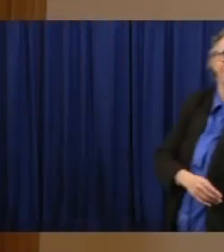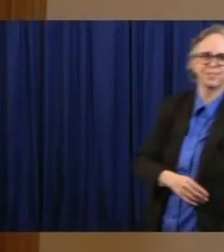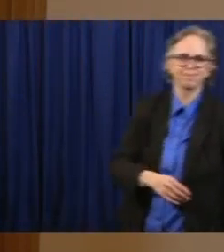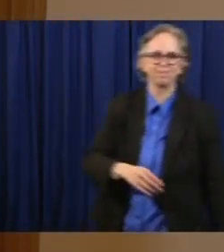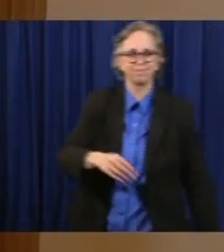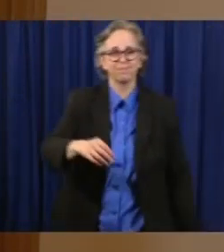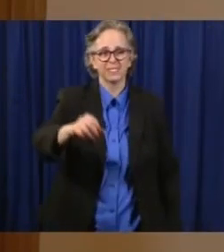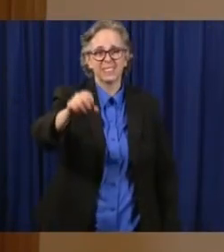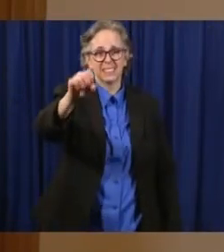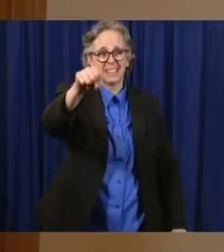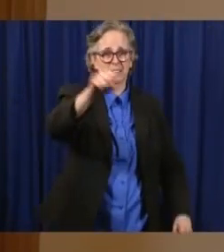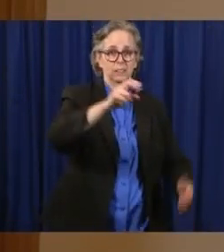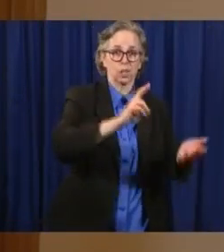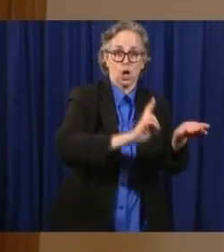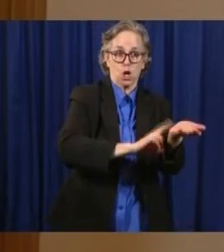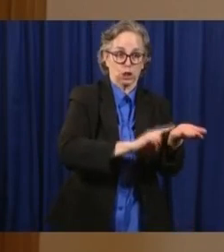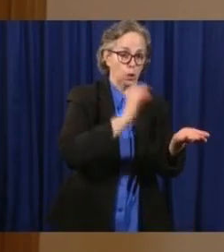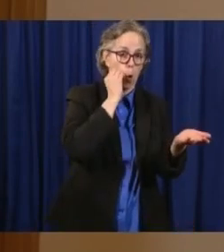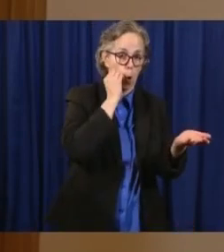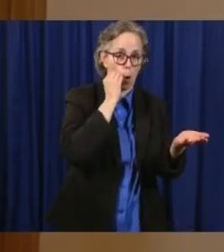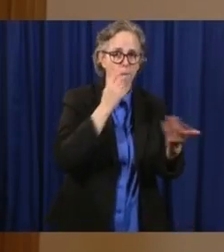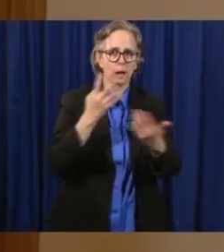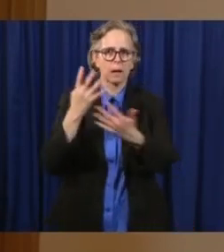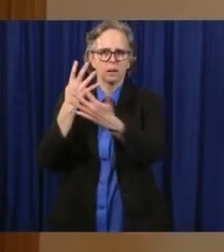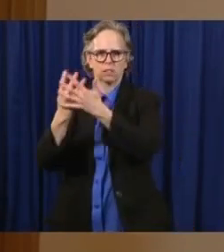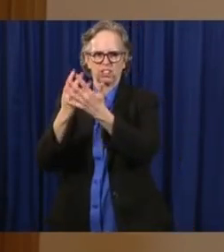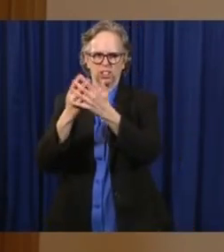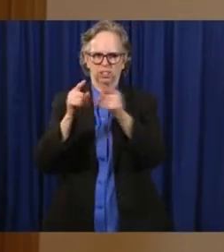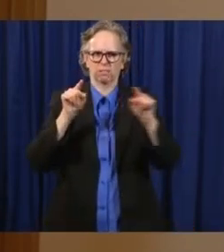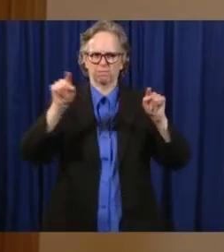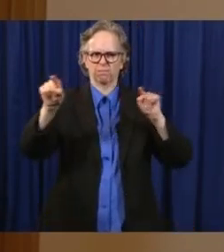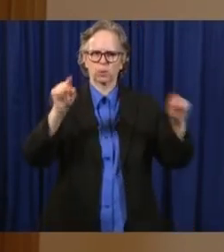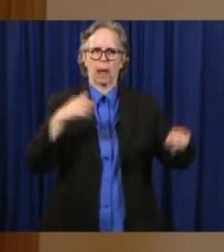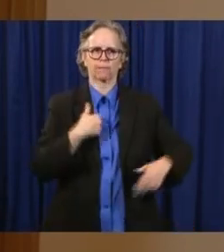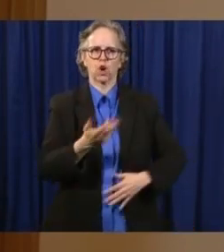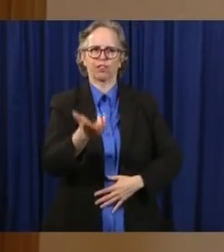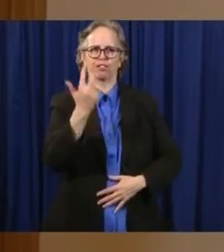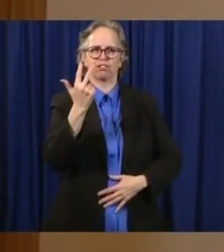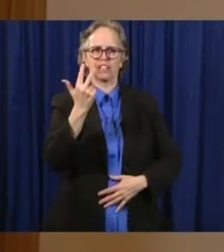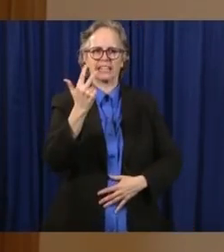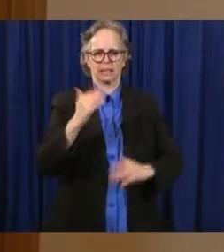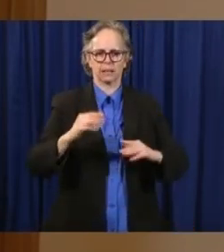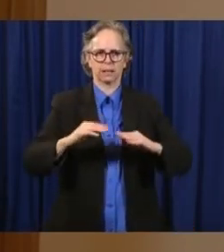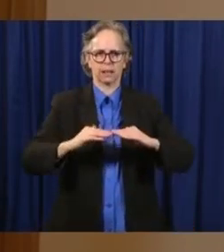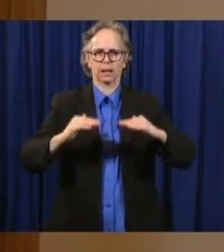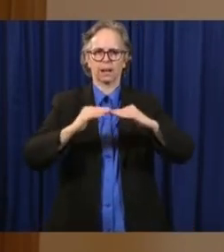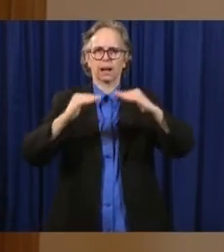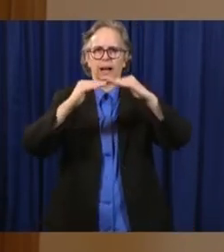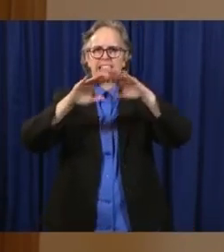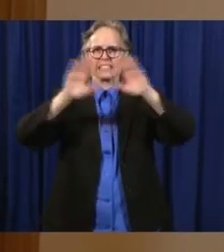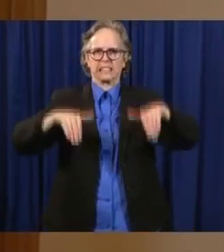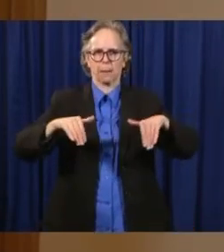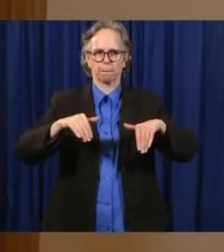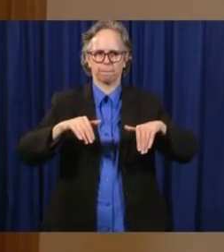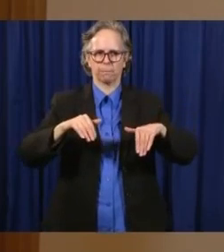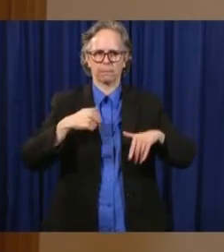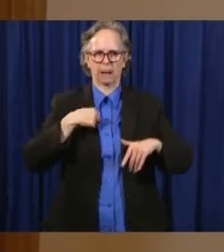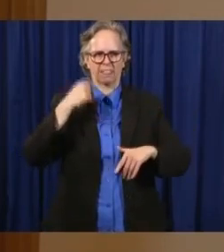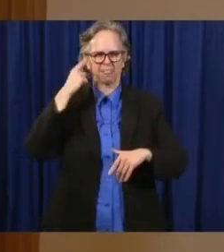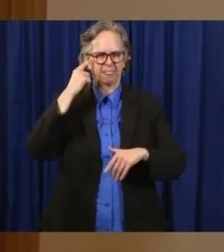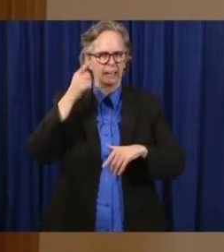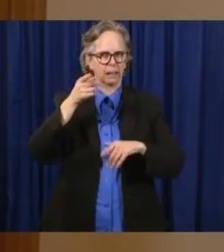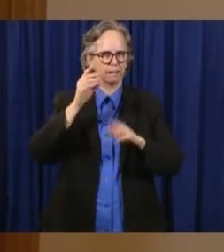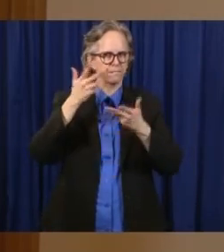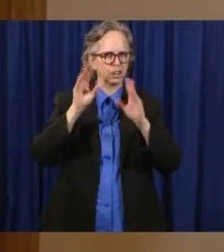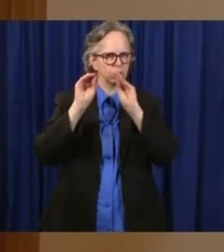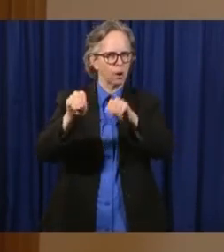3-tier system. I believe it's on our website, but I'll make sure if it's not there, it is. But they are